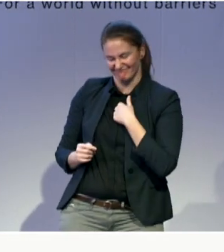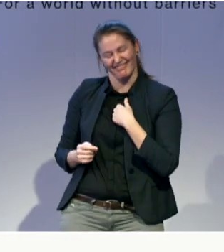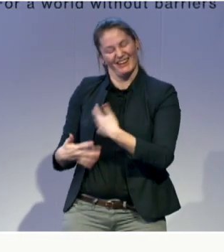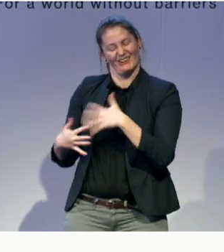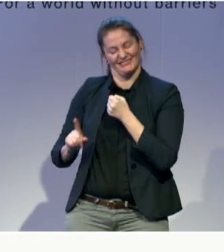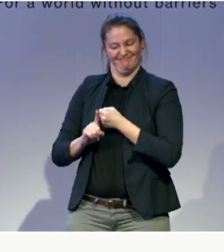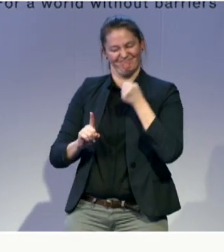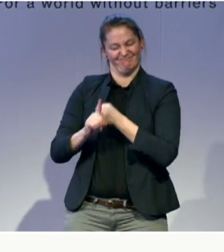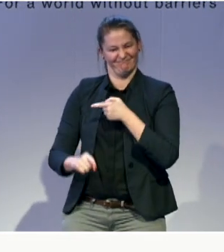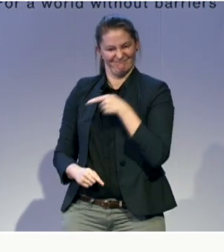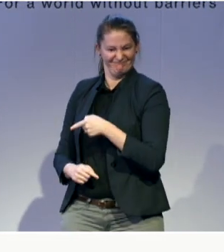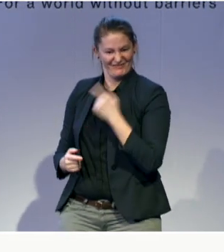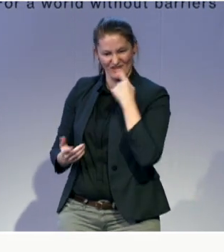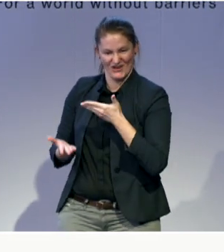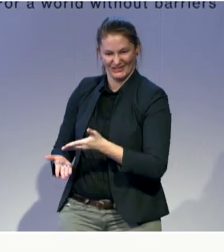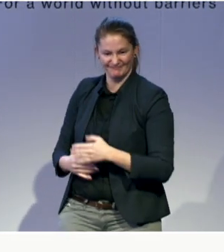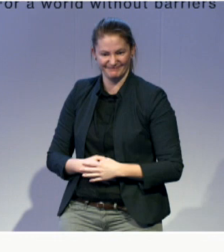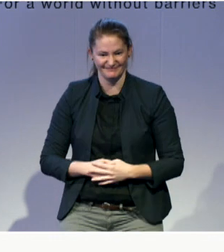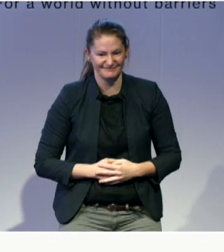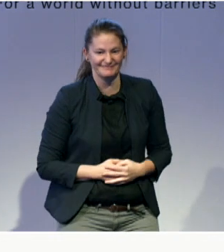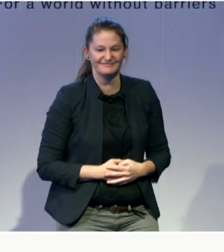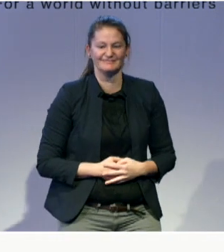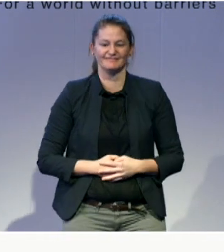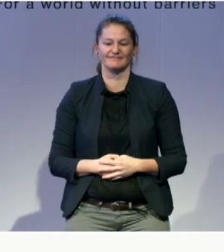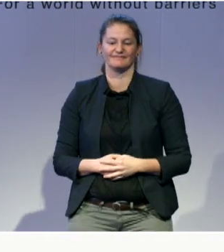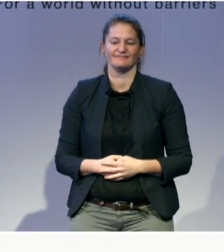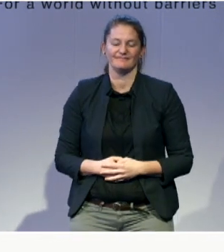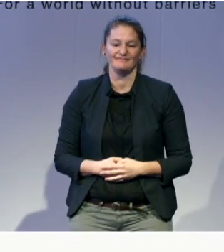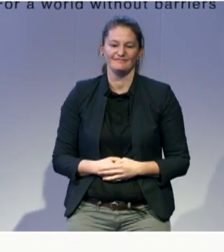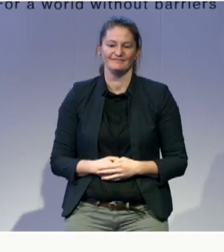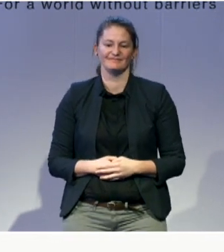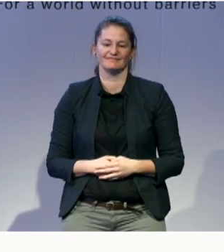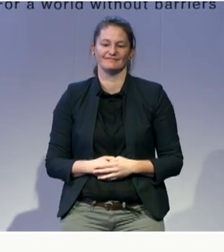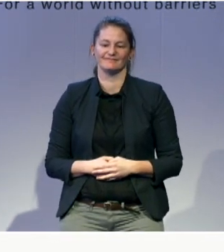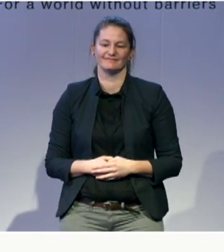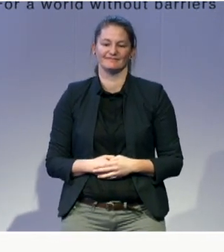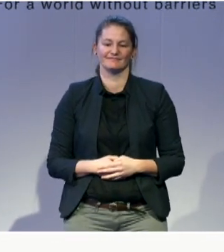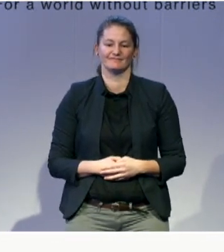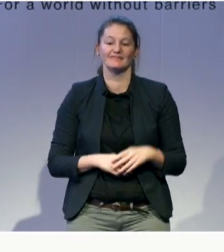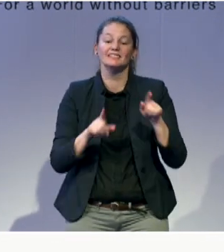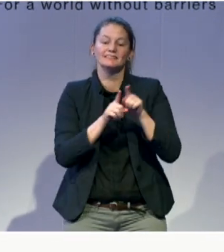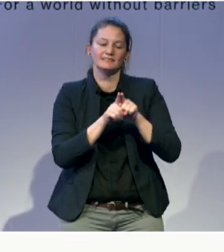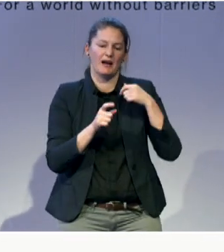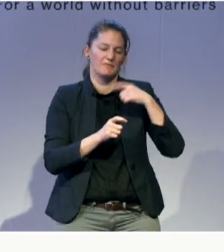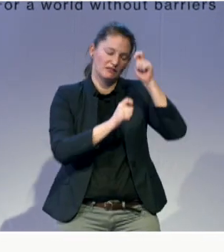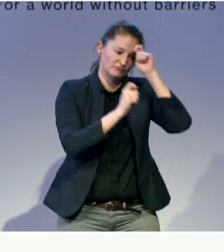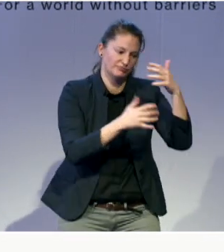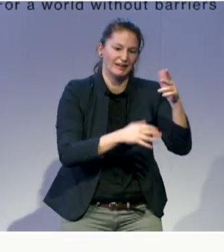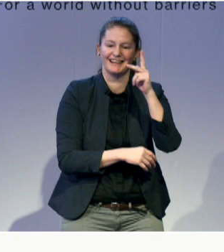I got to give a plug to the Kessler Foundation. We are probably one of the top research facilities, medical